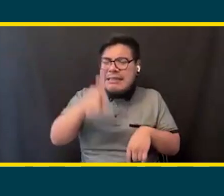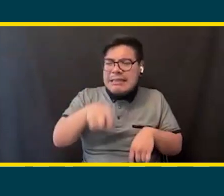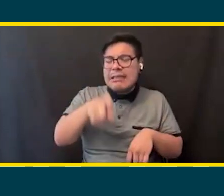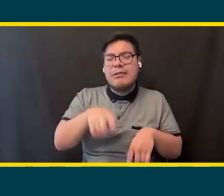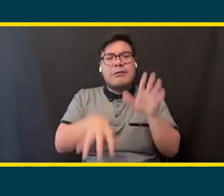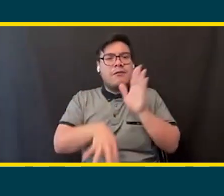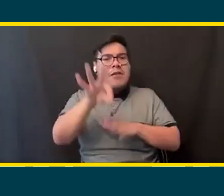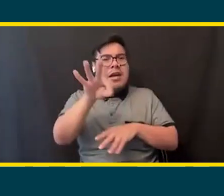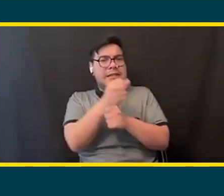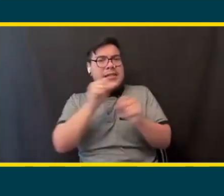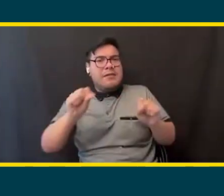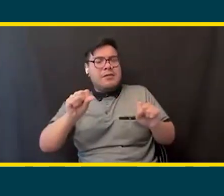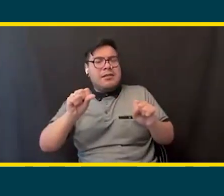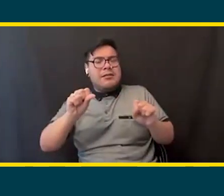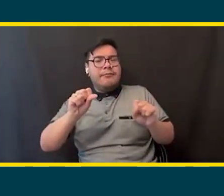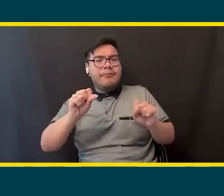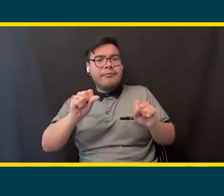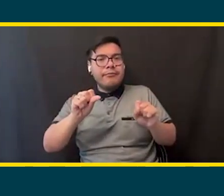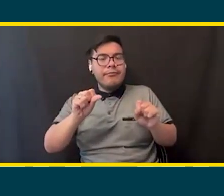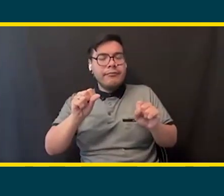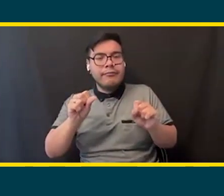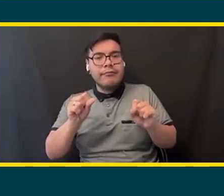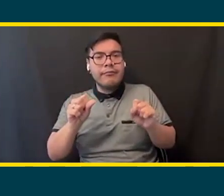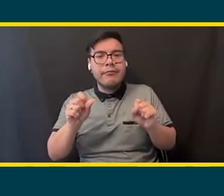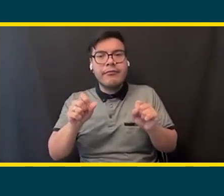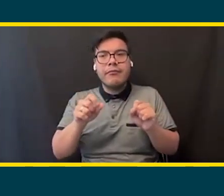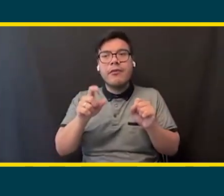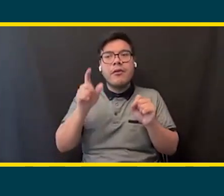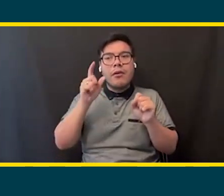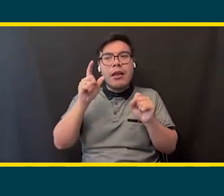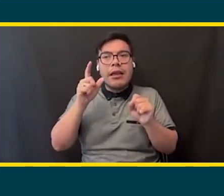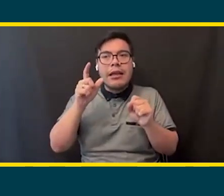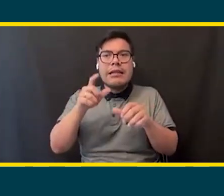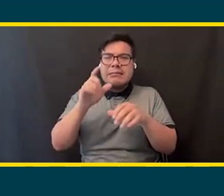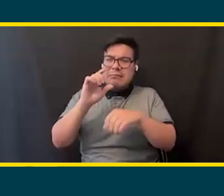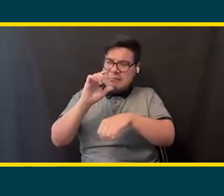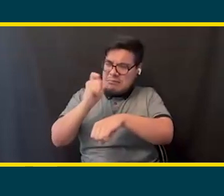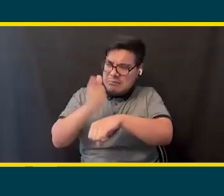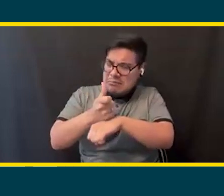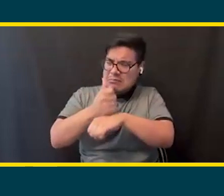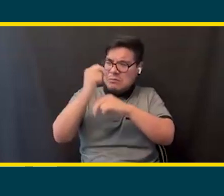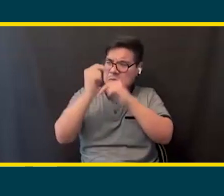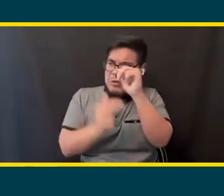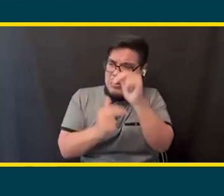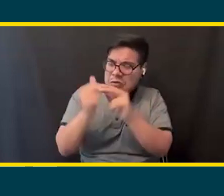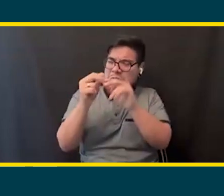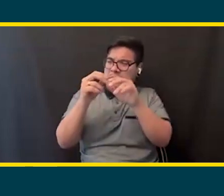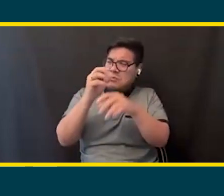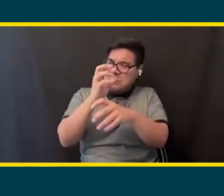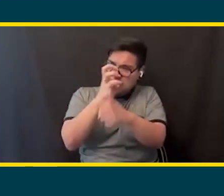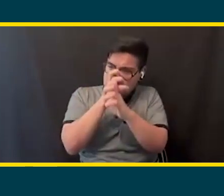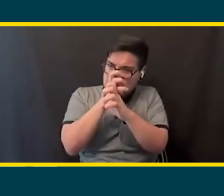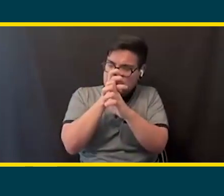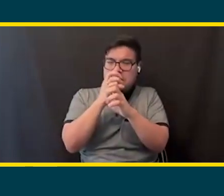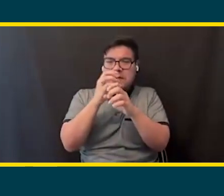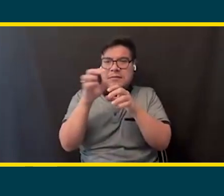safety in structure, in rigid definitions, in